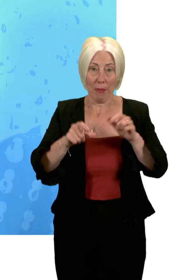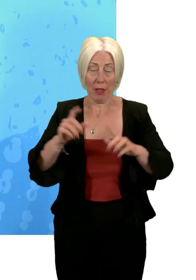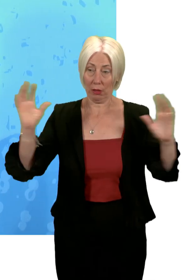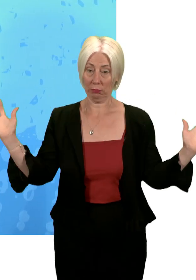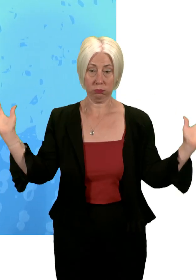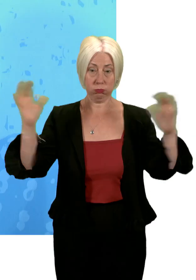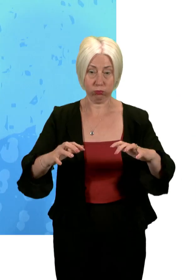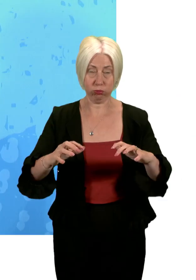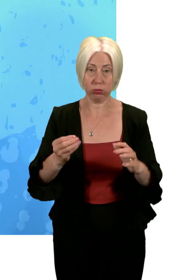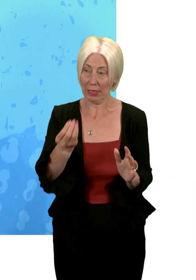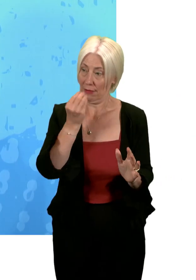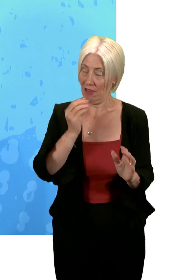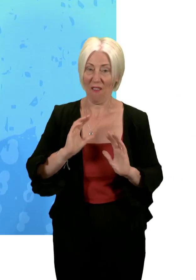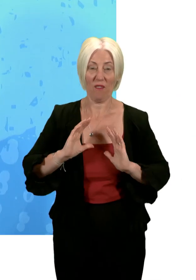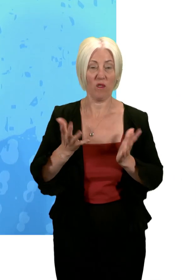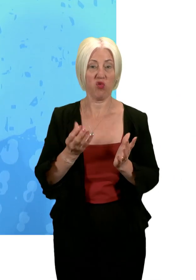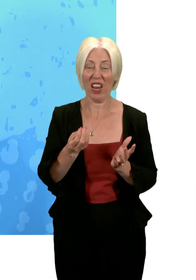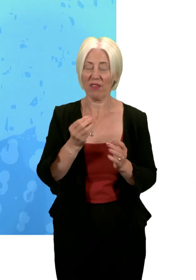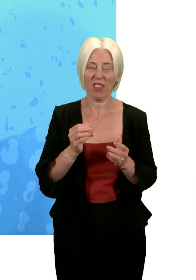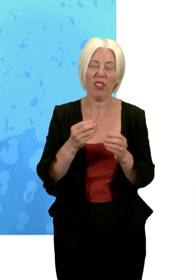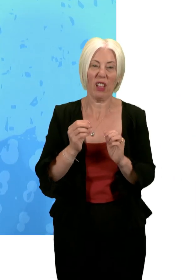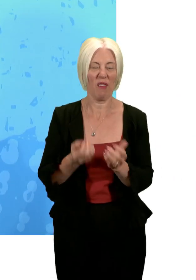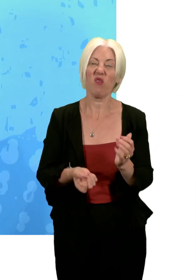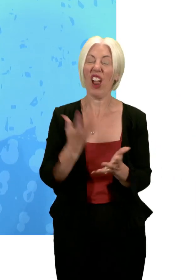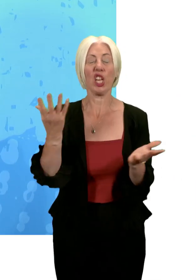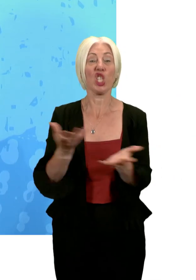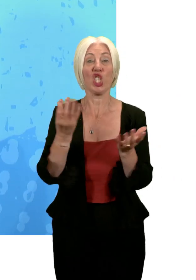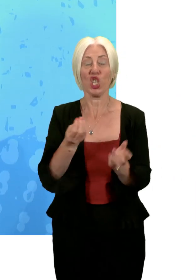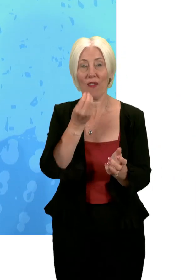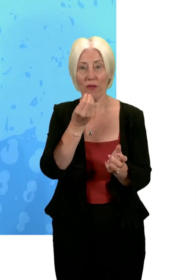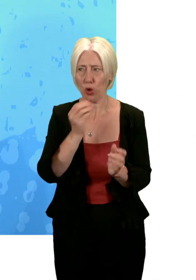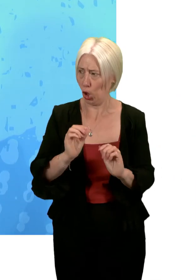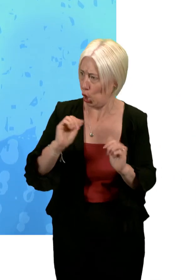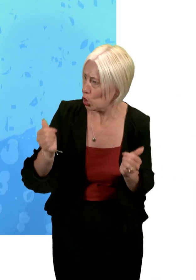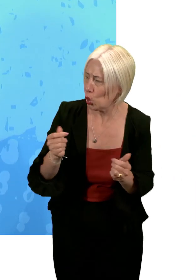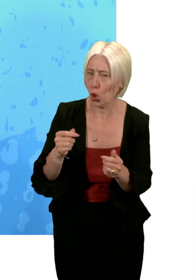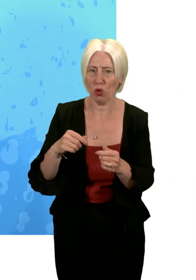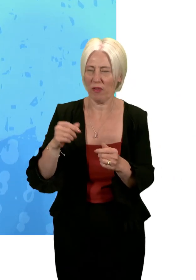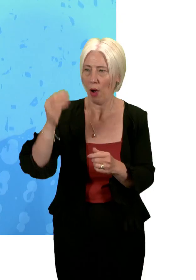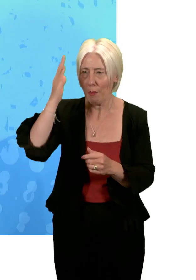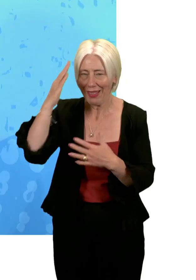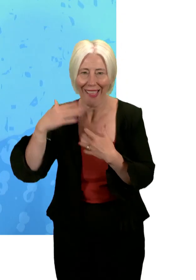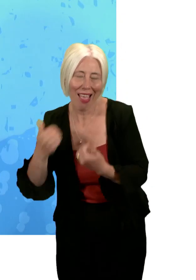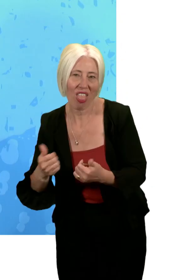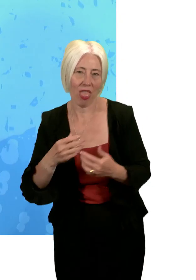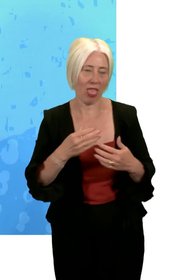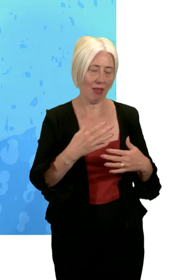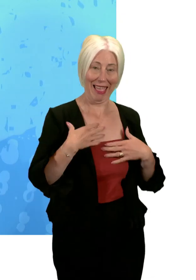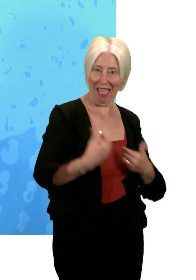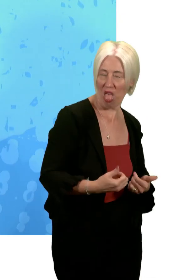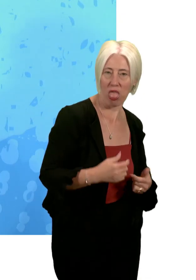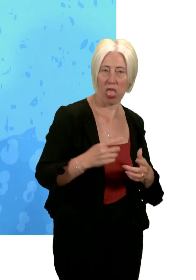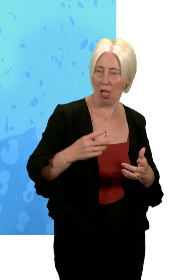plus for everything. It's a plus for mental health. And I think when people, every little sort of step in the right direction is